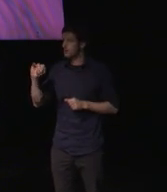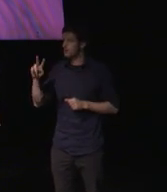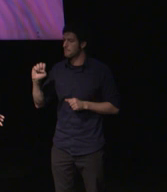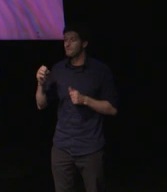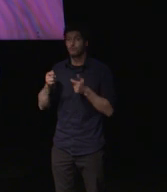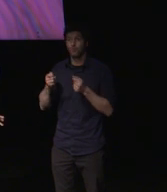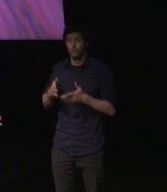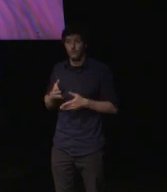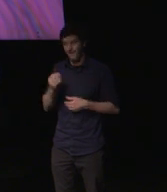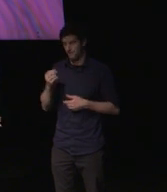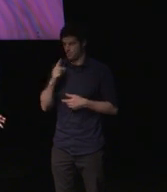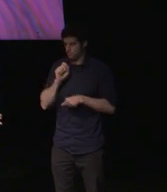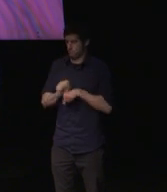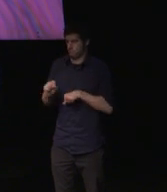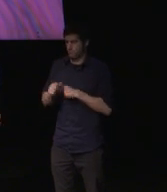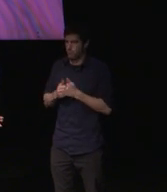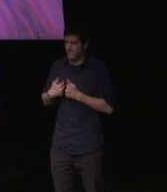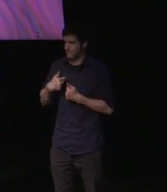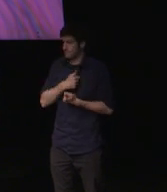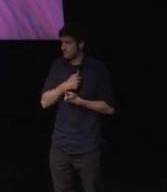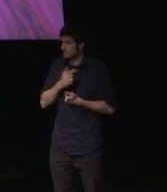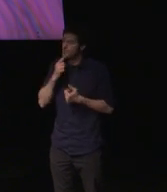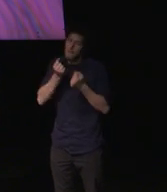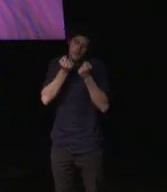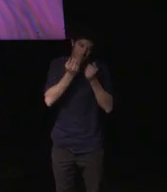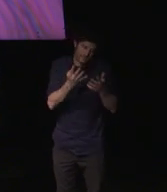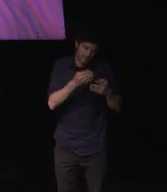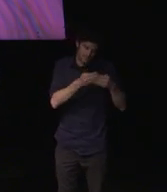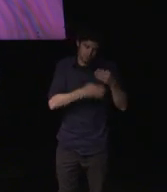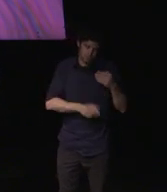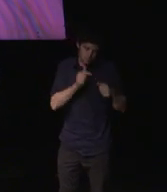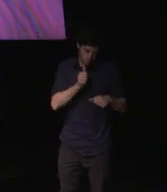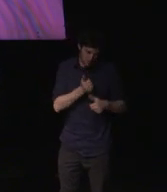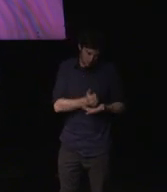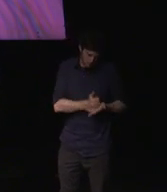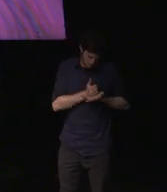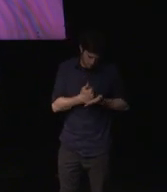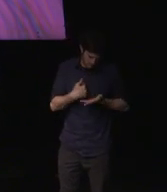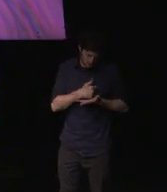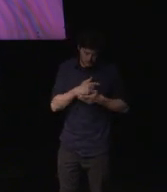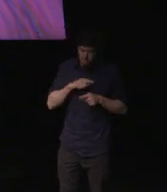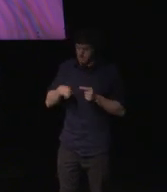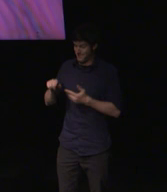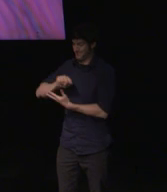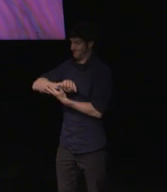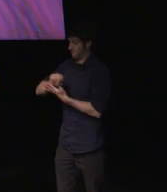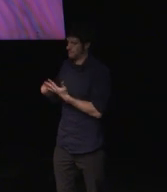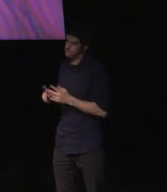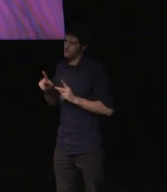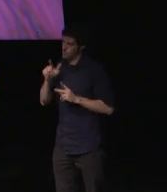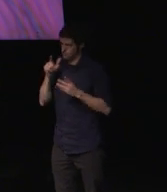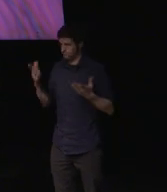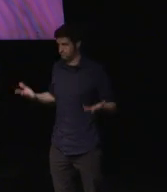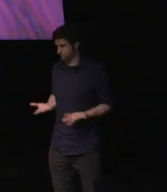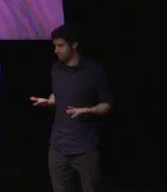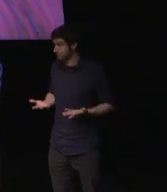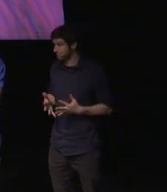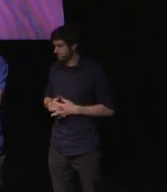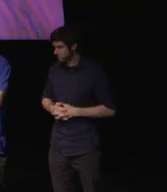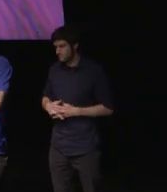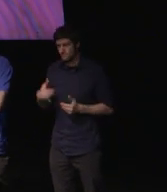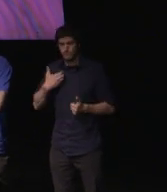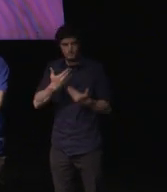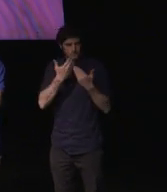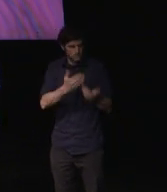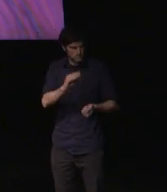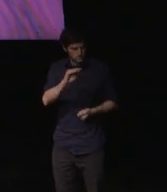launched it. There's many people who helped us. These people are actually here today. At least Mark was here earlier. You know, I really want to make sure that we thank Mark